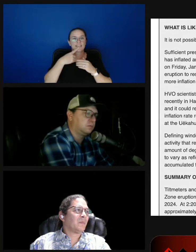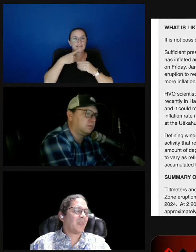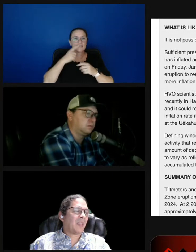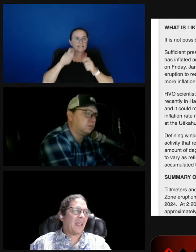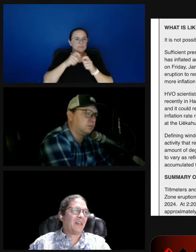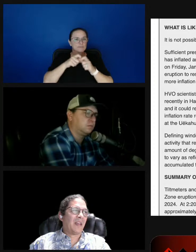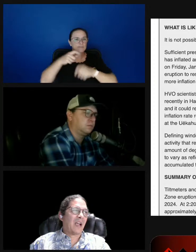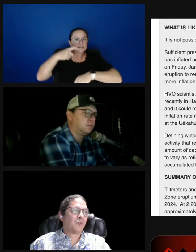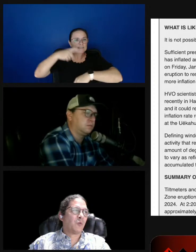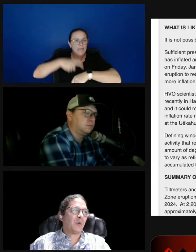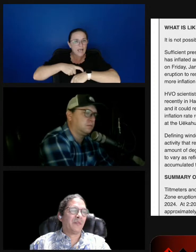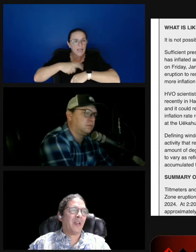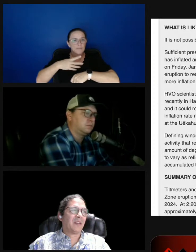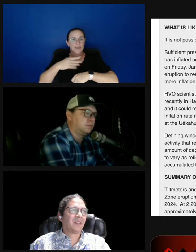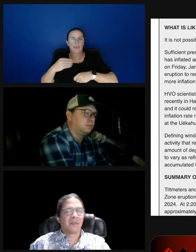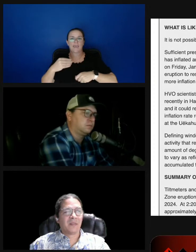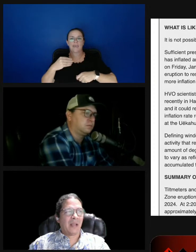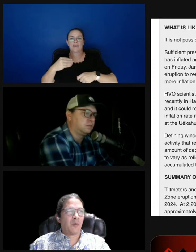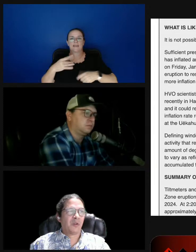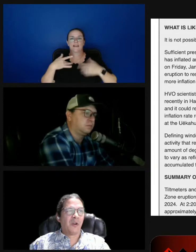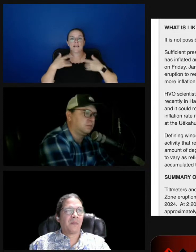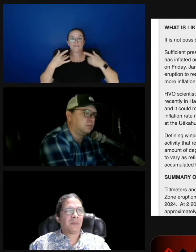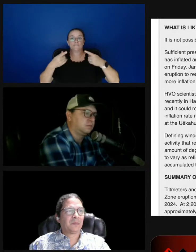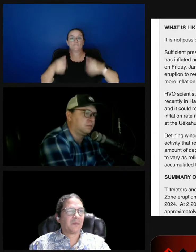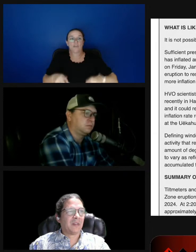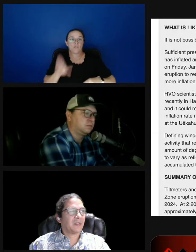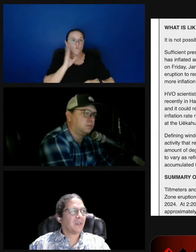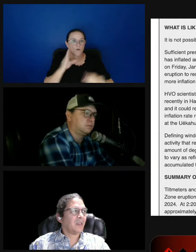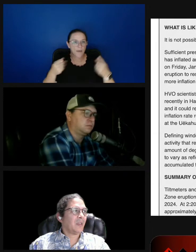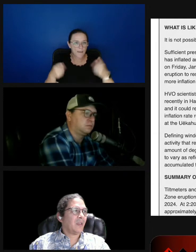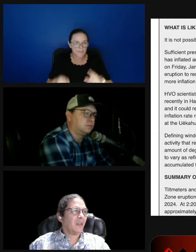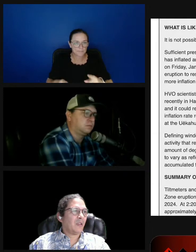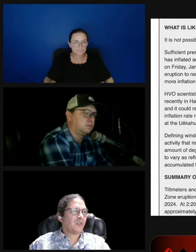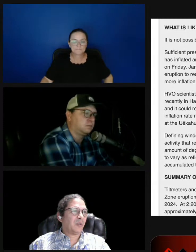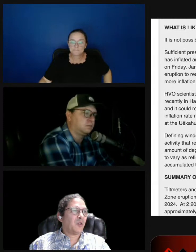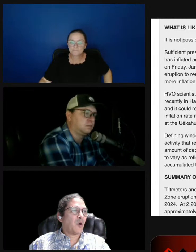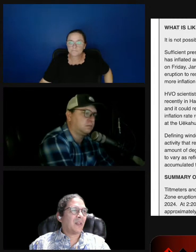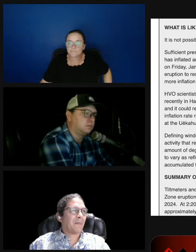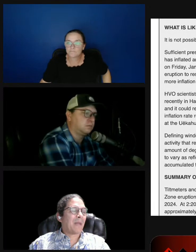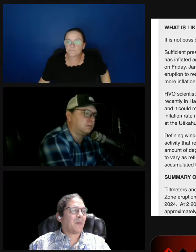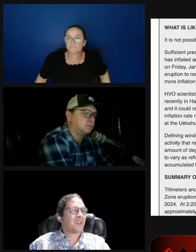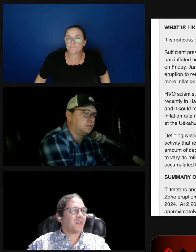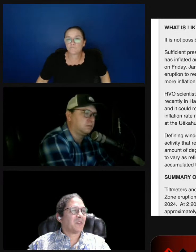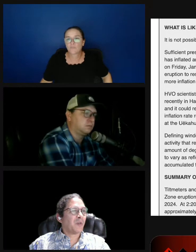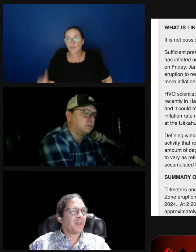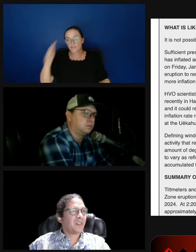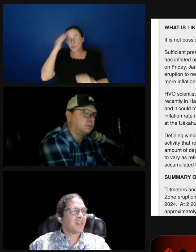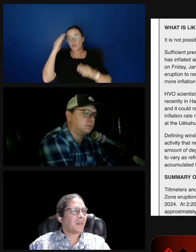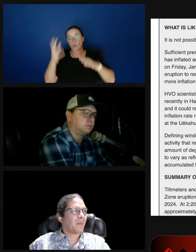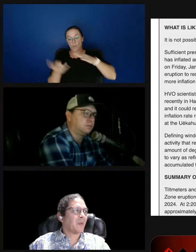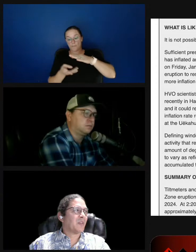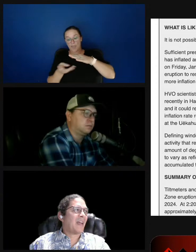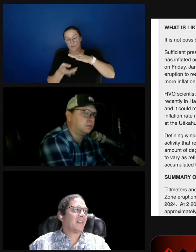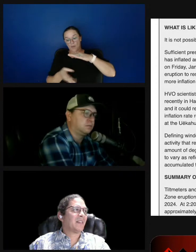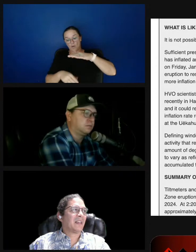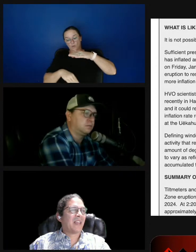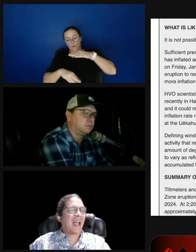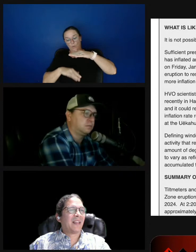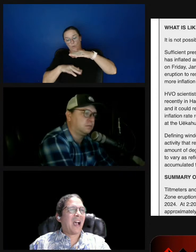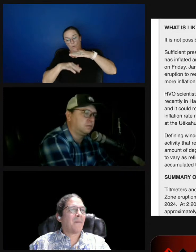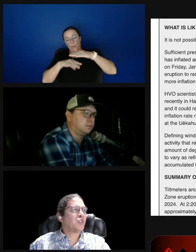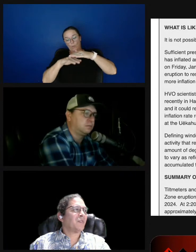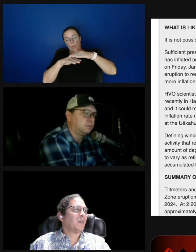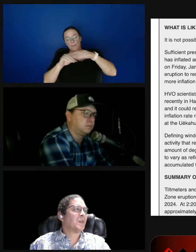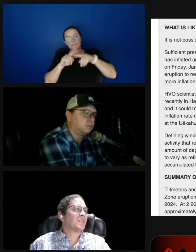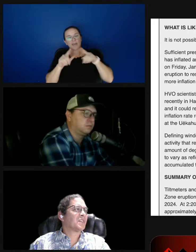time and an actual event that will occur, right? So they do know that the magma was near the surface, but not